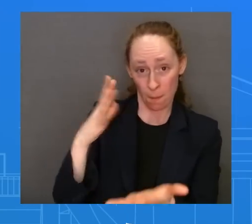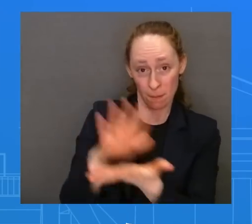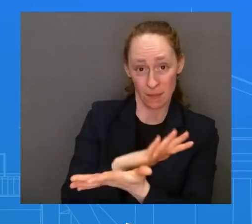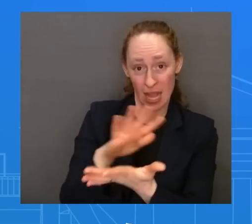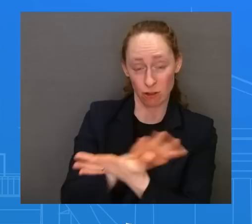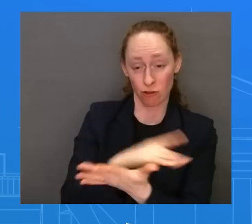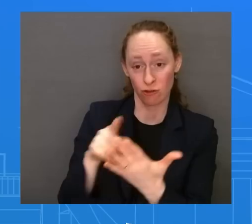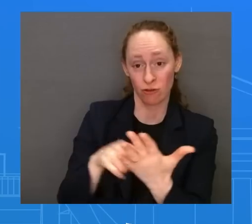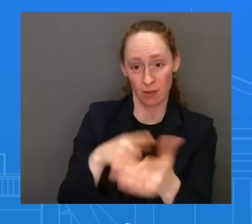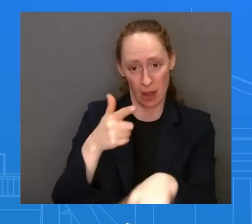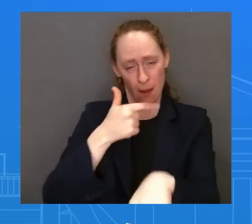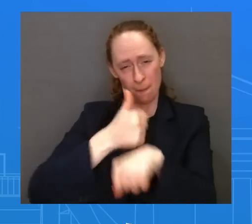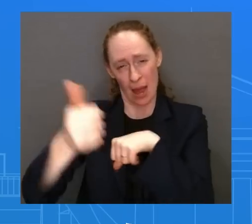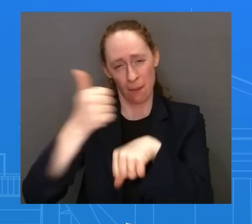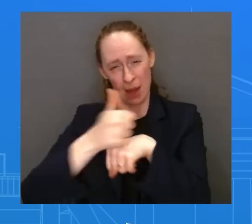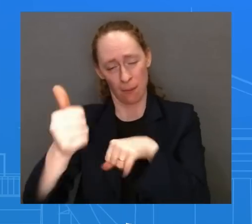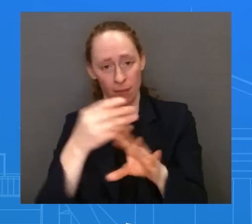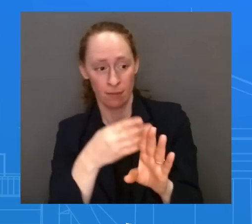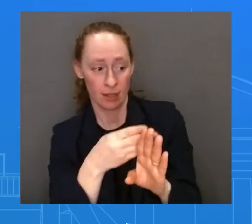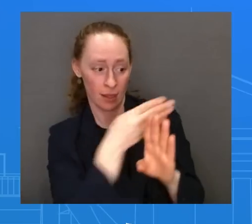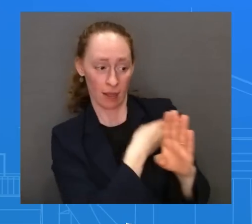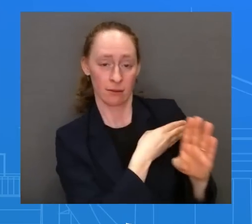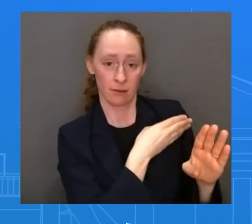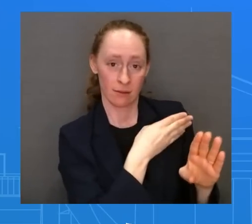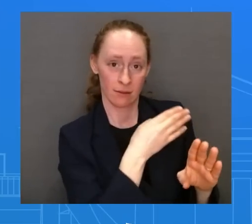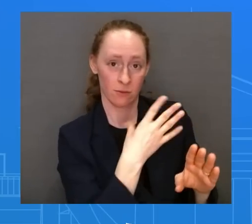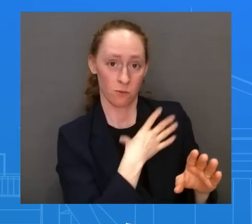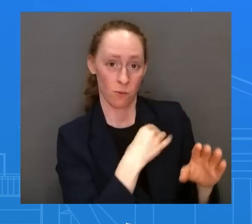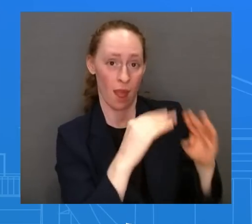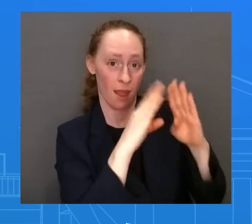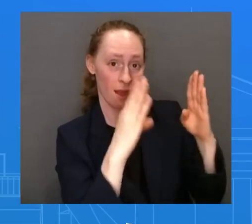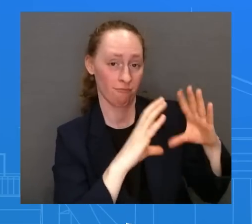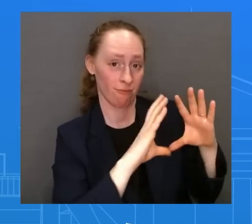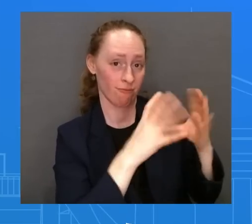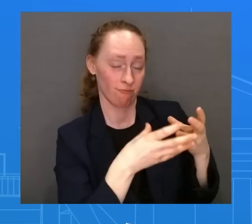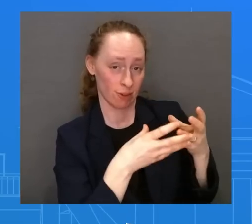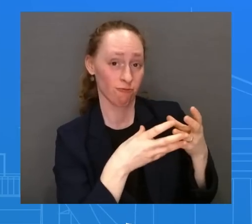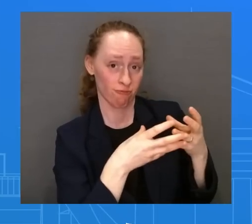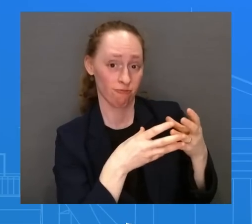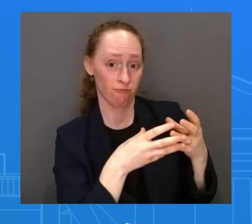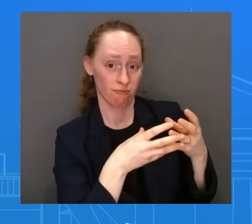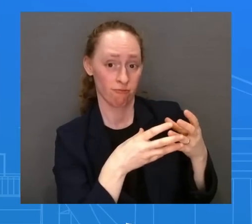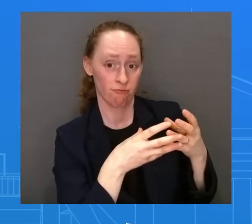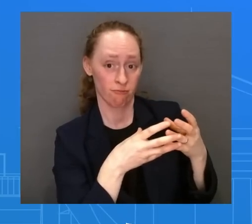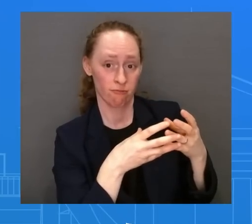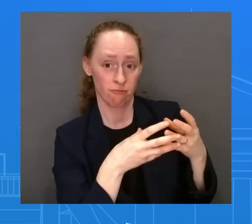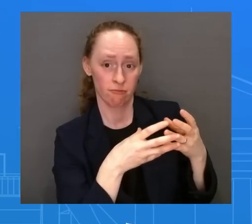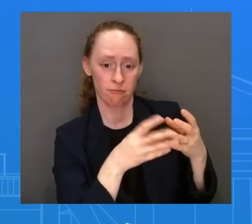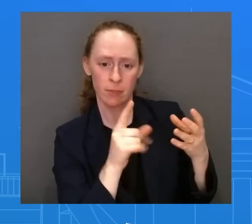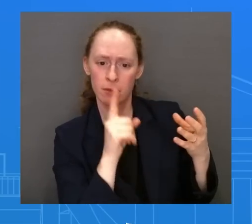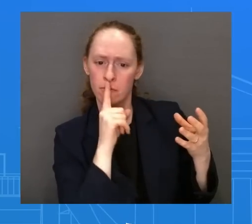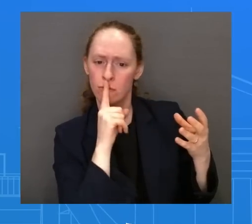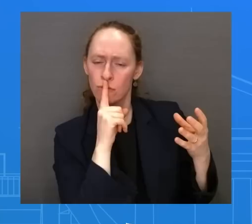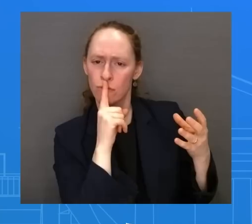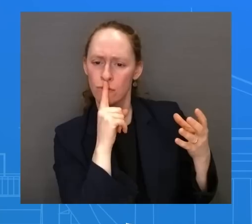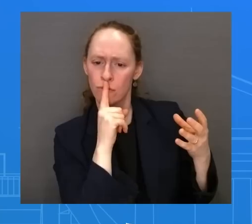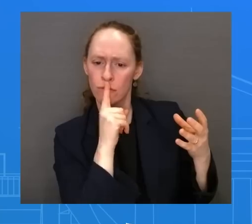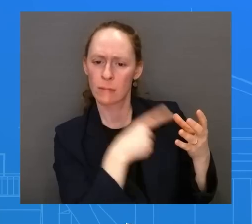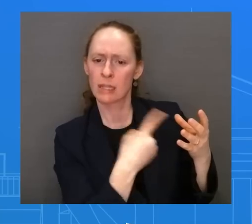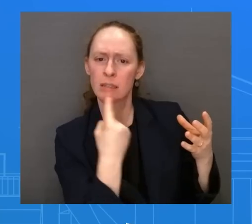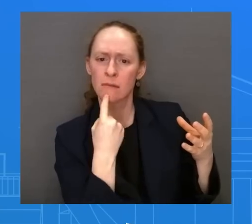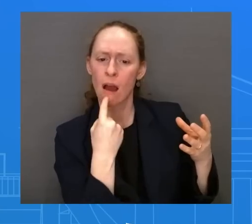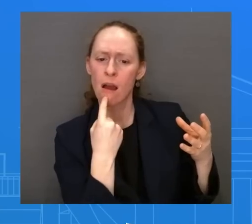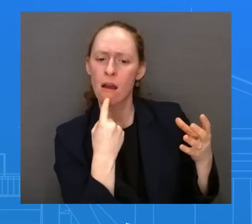what the last White House did regarding Afghanistan nowhere in here does there appear to be any uh expression of accountability or